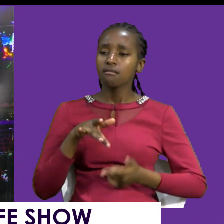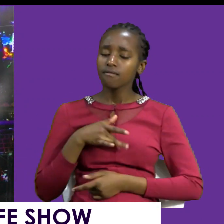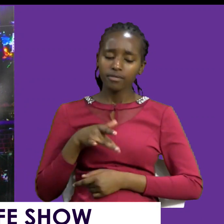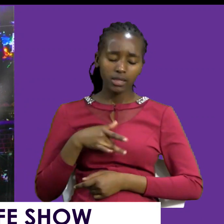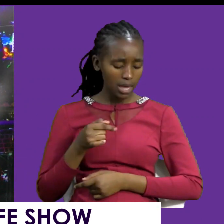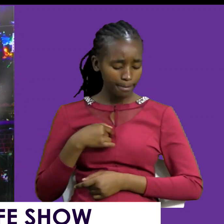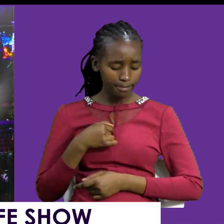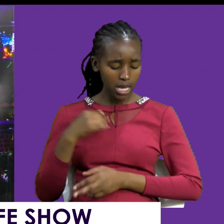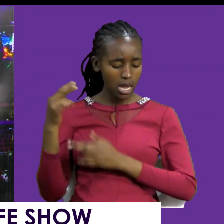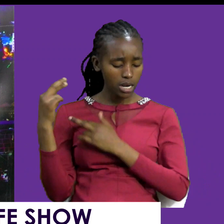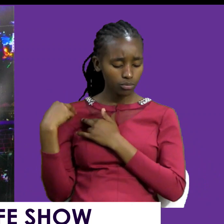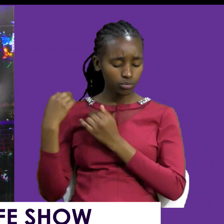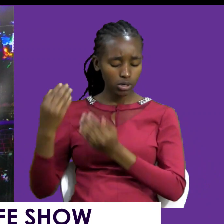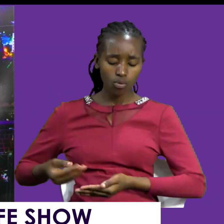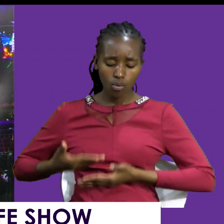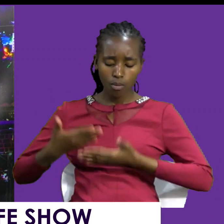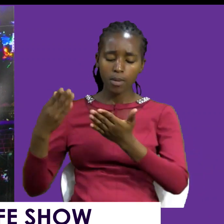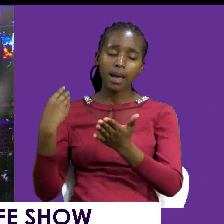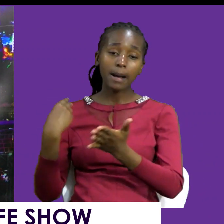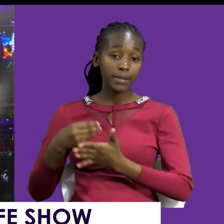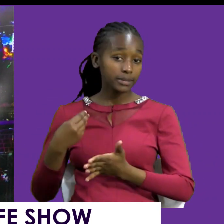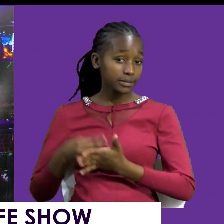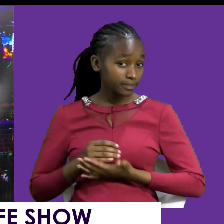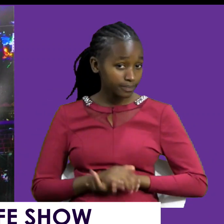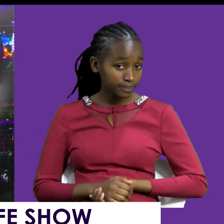am supposed to do that to you,